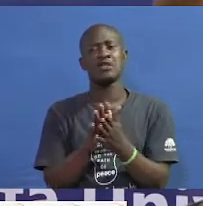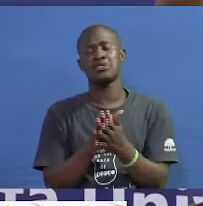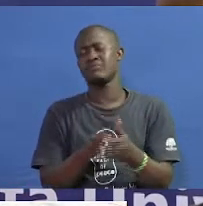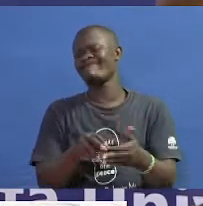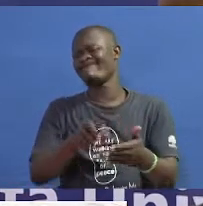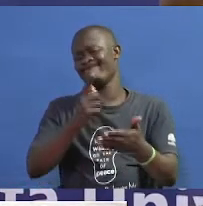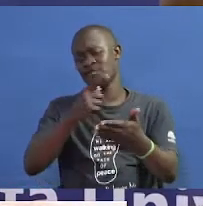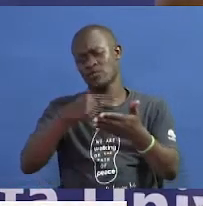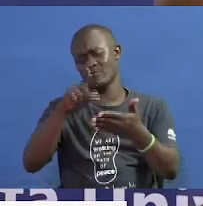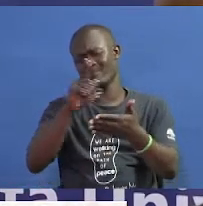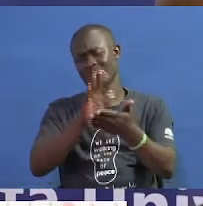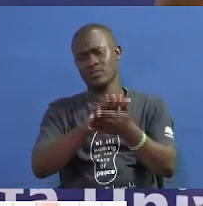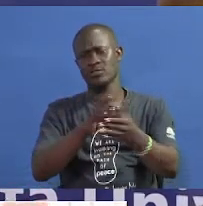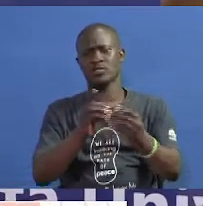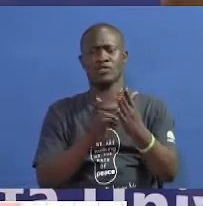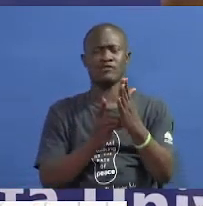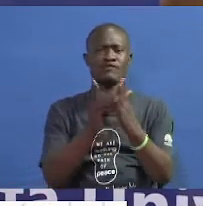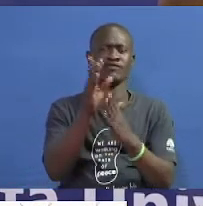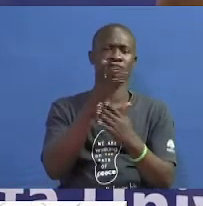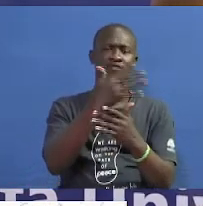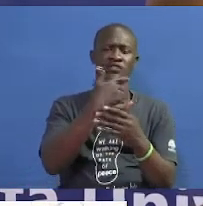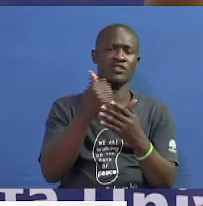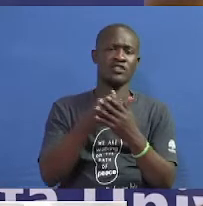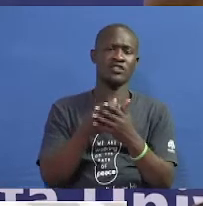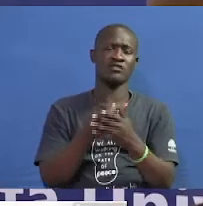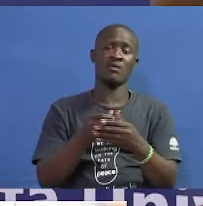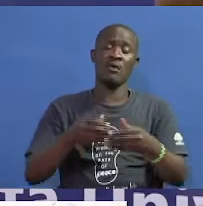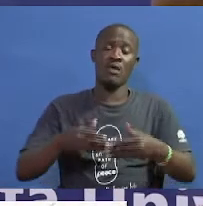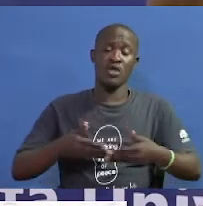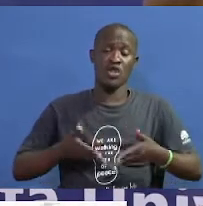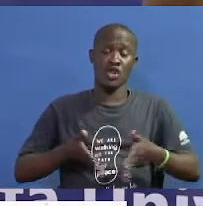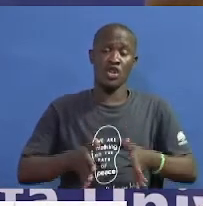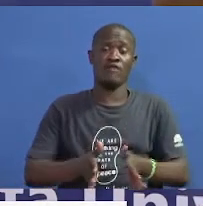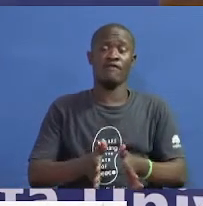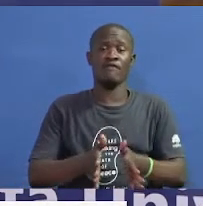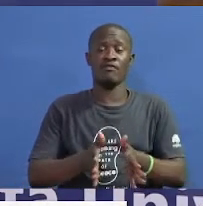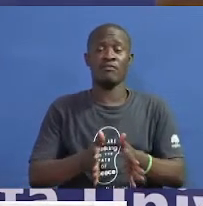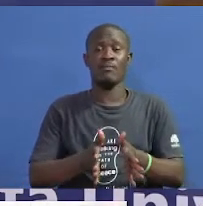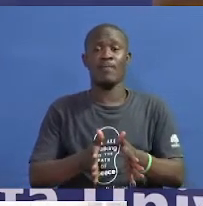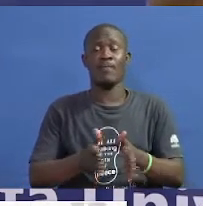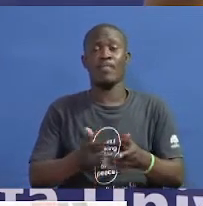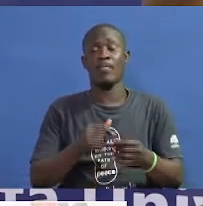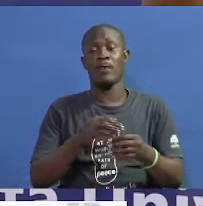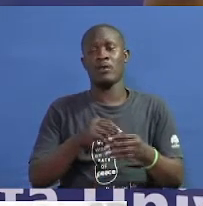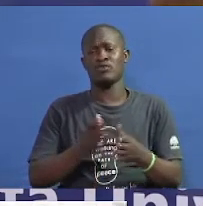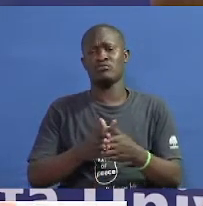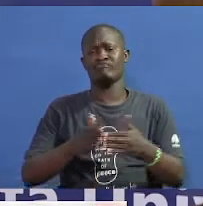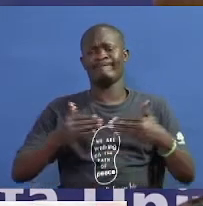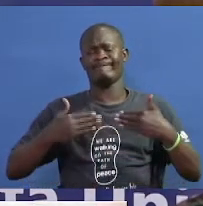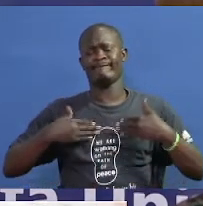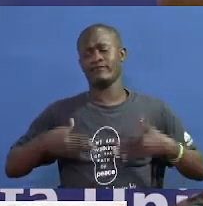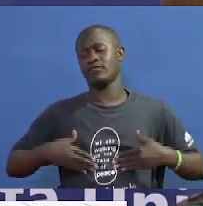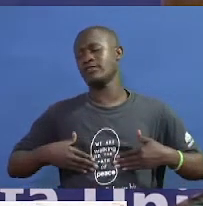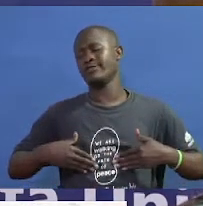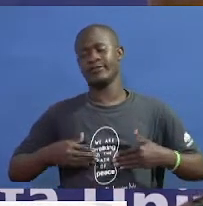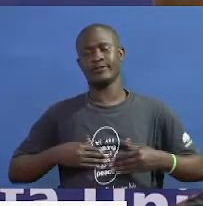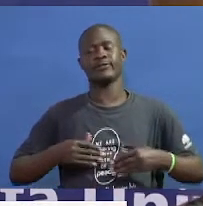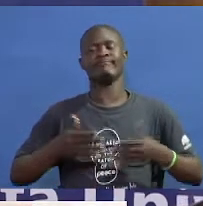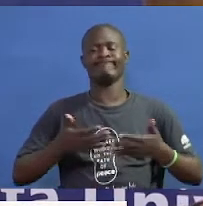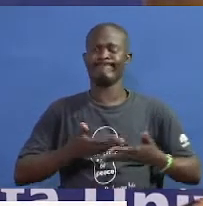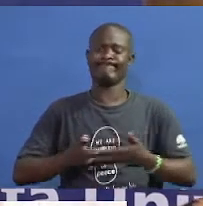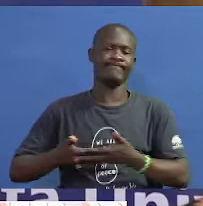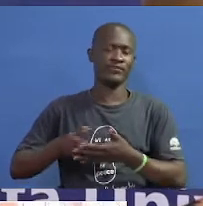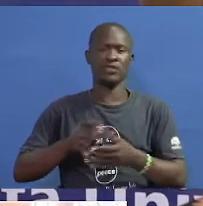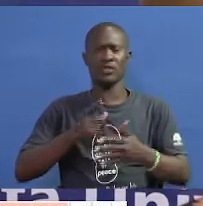correct development of the fetus just to be delivered or rather given birth to as a healthy baby? Was